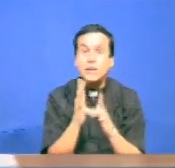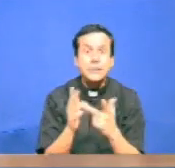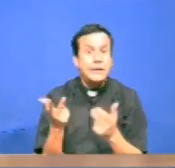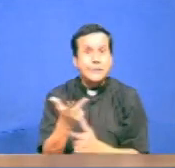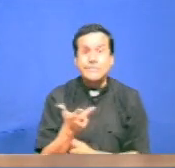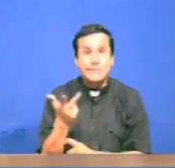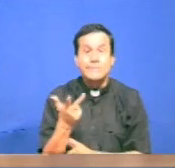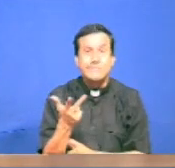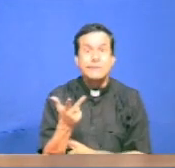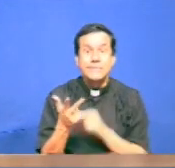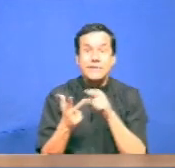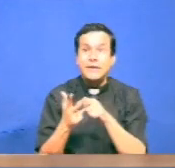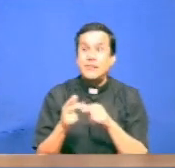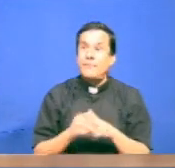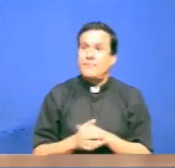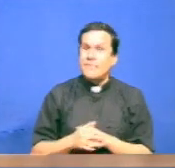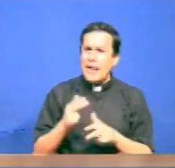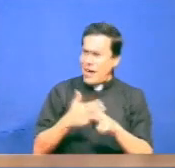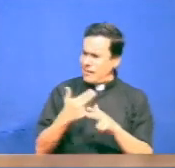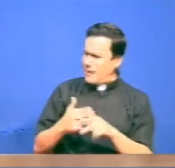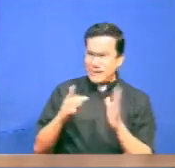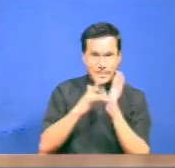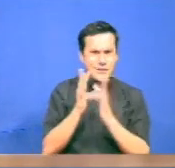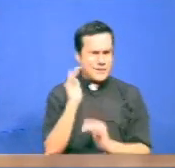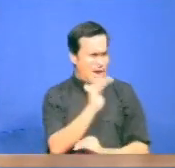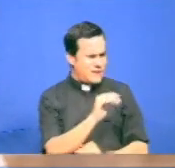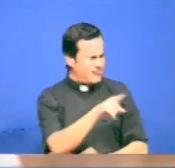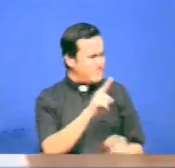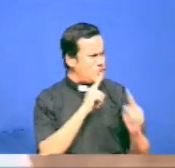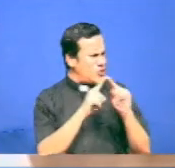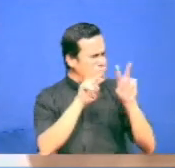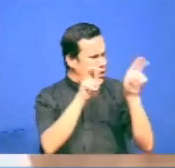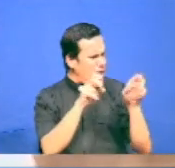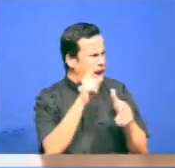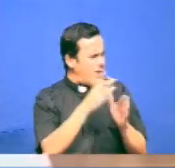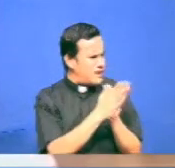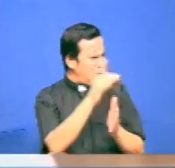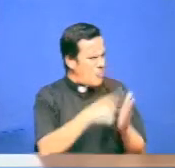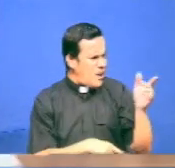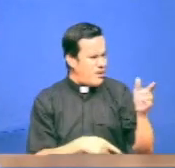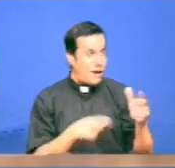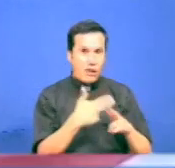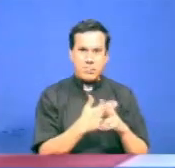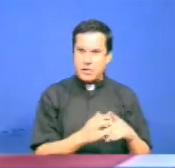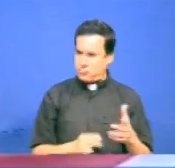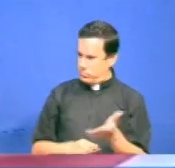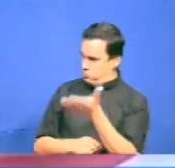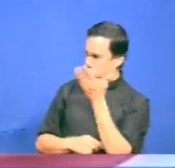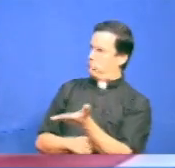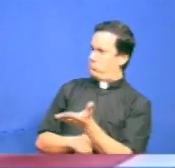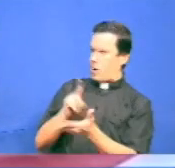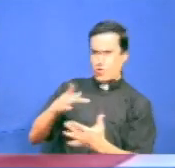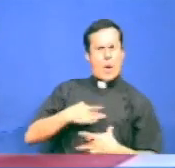he asks him the first question, what are you talking about? And he says, are you the only stranger in Jerusalem? And lo